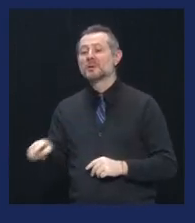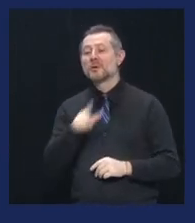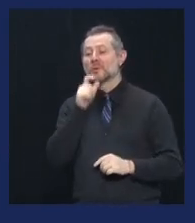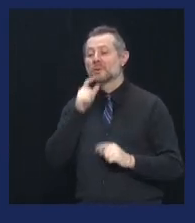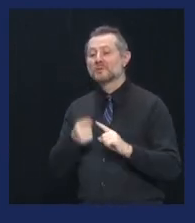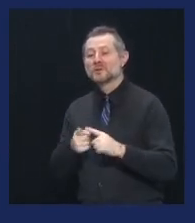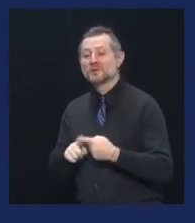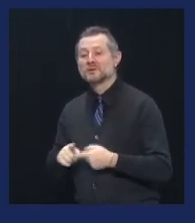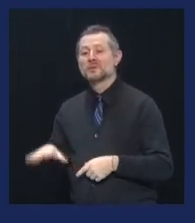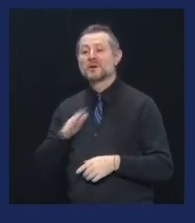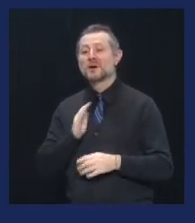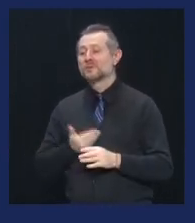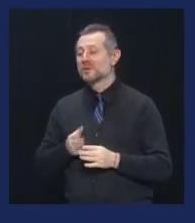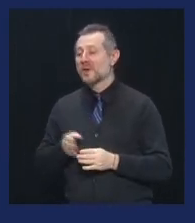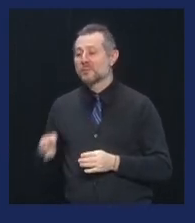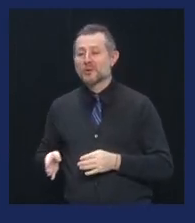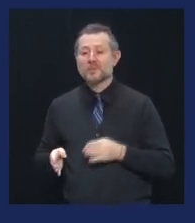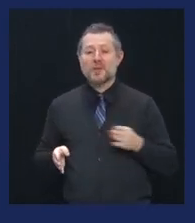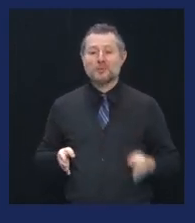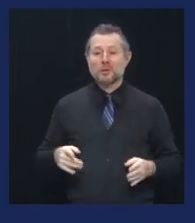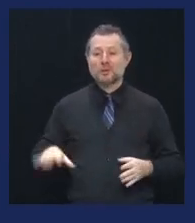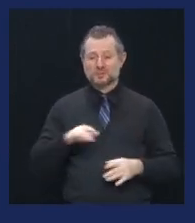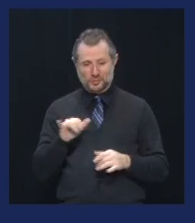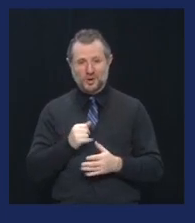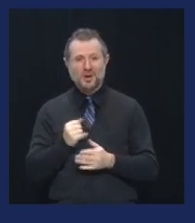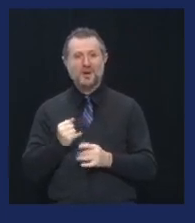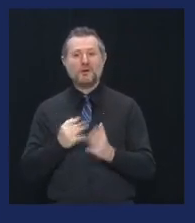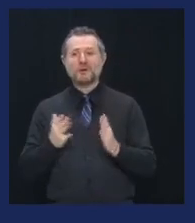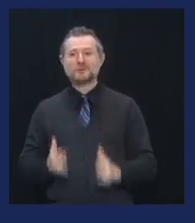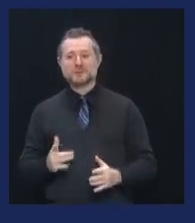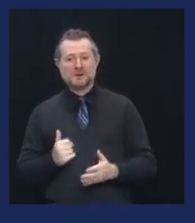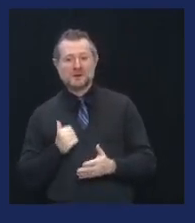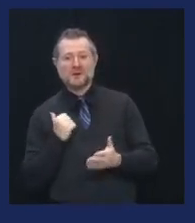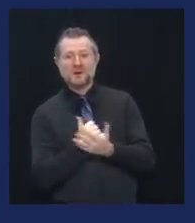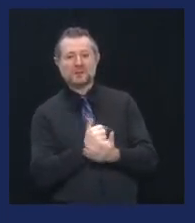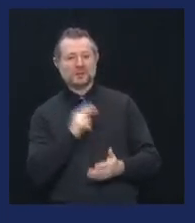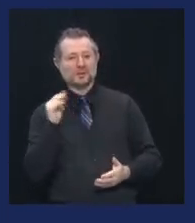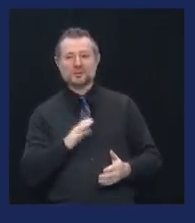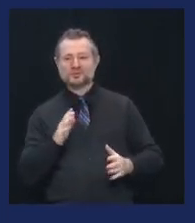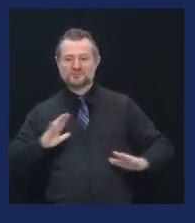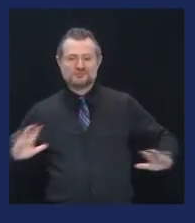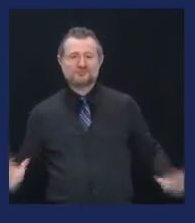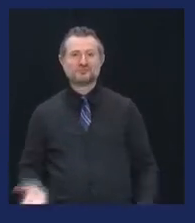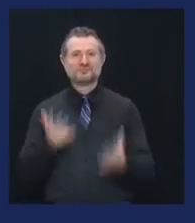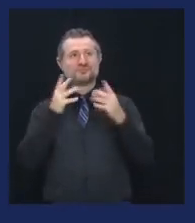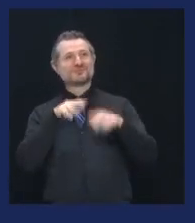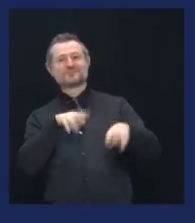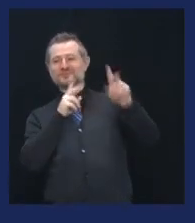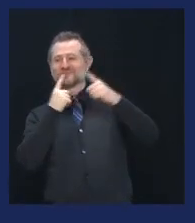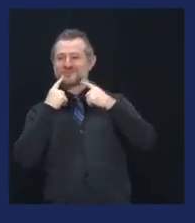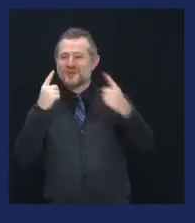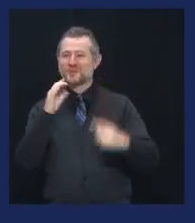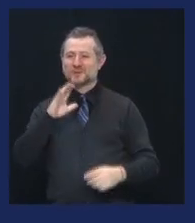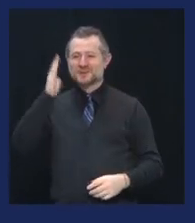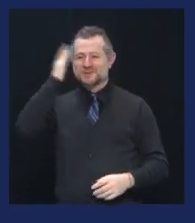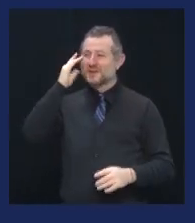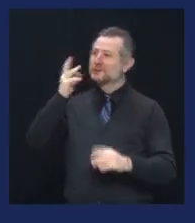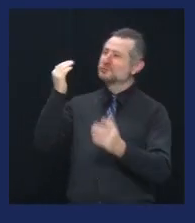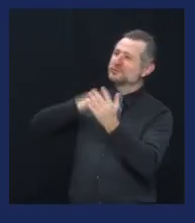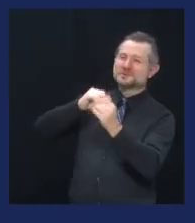of what makes New York, New York. The Reimagine Commission spoke with hundreds of artists and creative